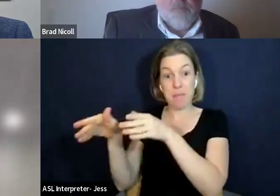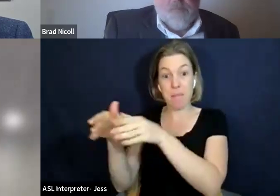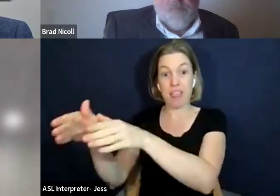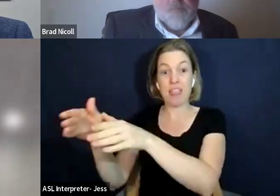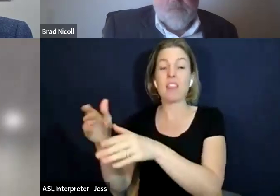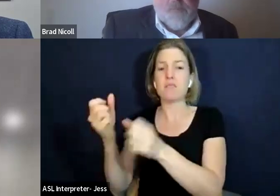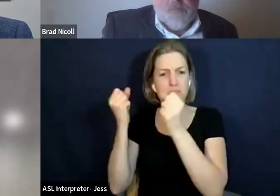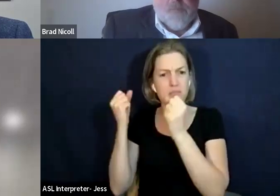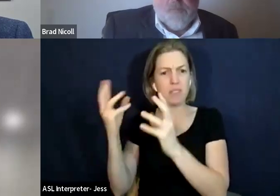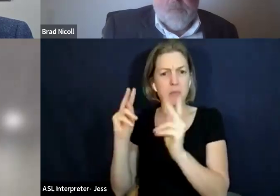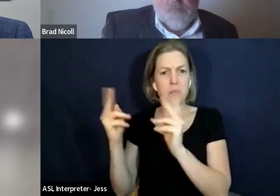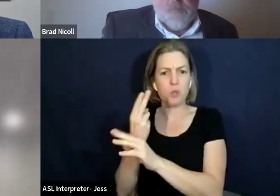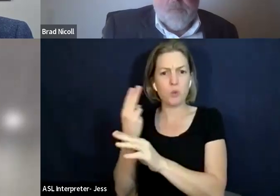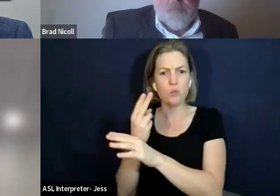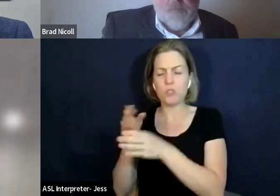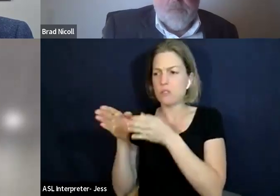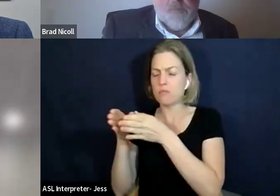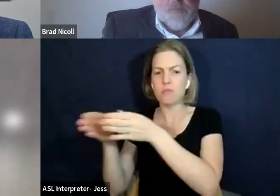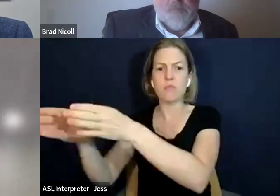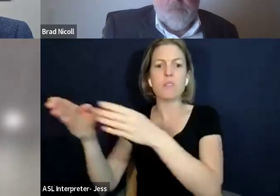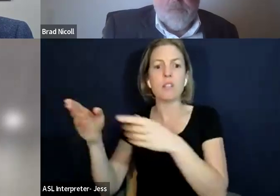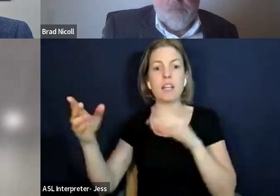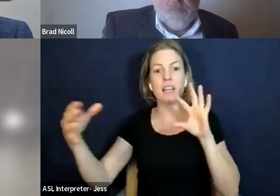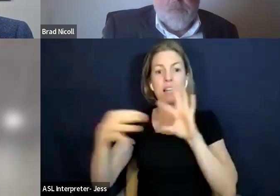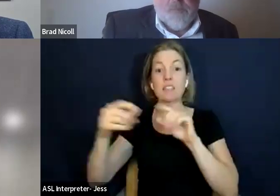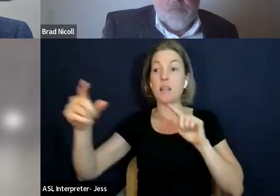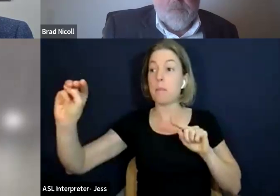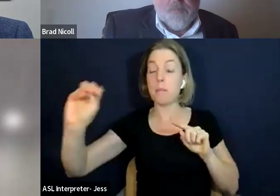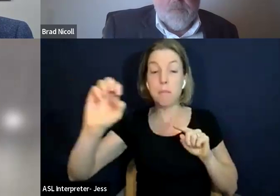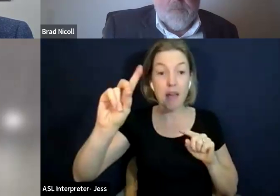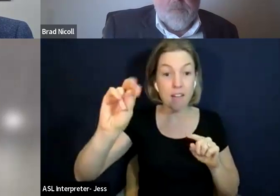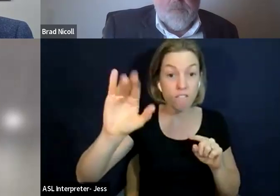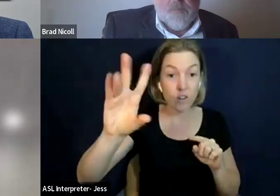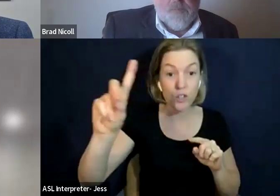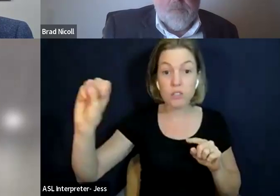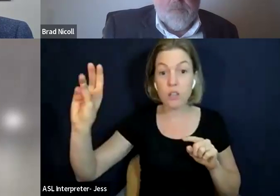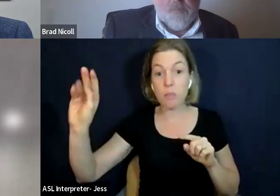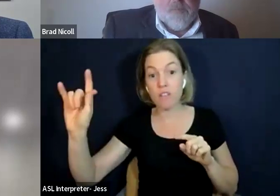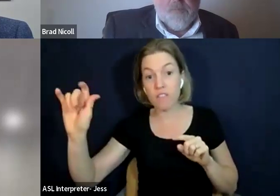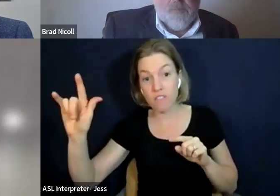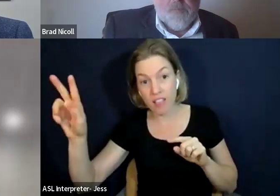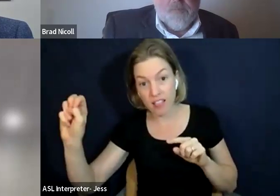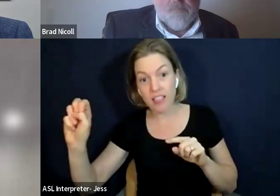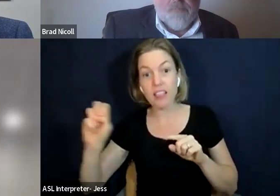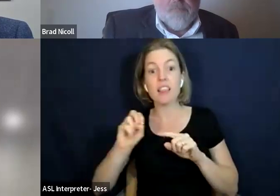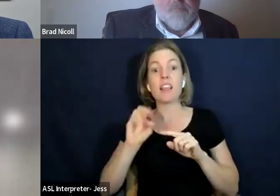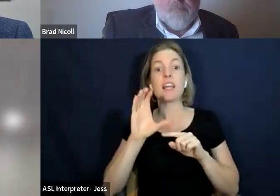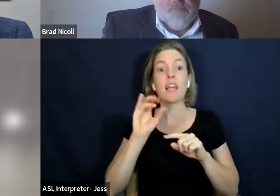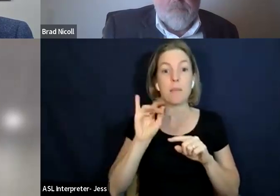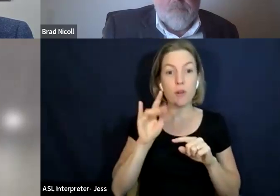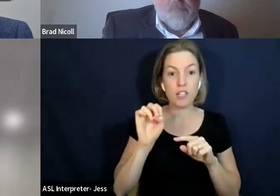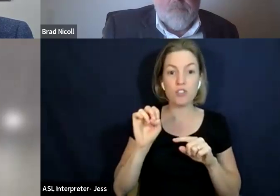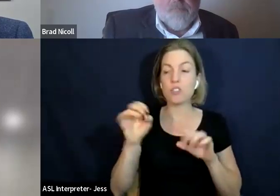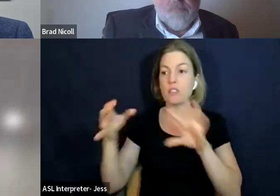widely used corridor that connects Medford, Somerville, Arlington, and Cambridge residents to the Alewife